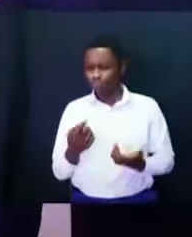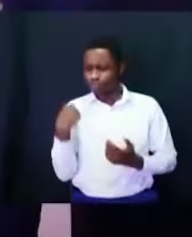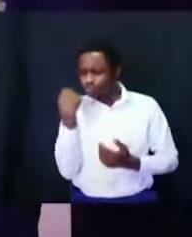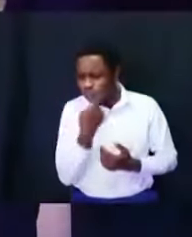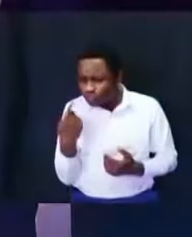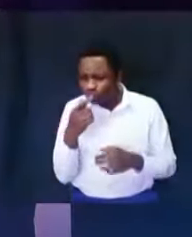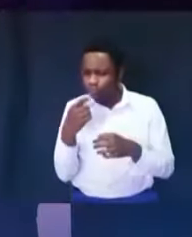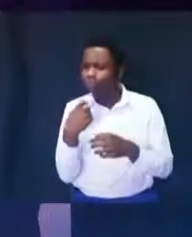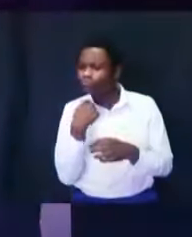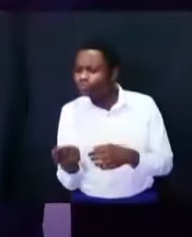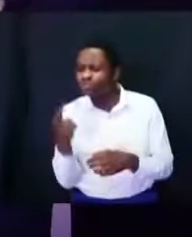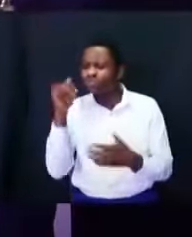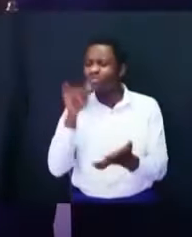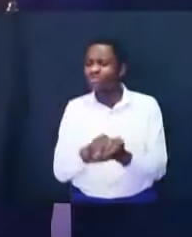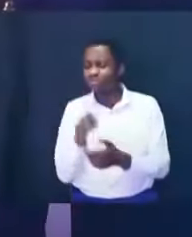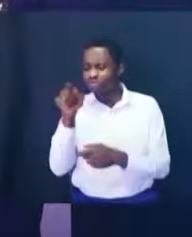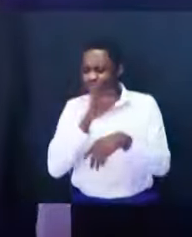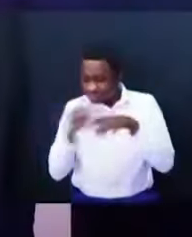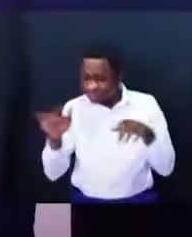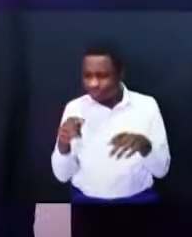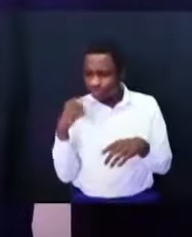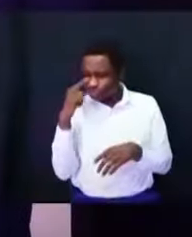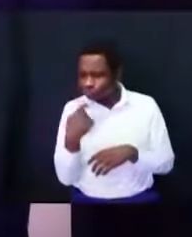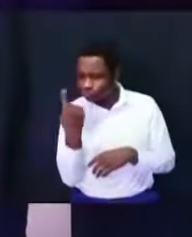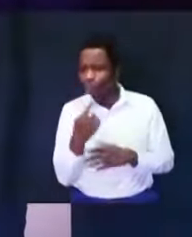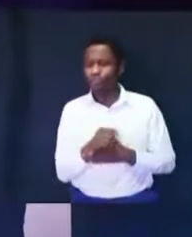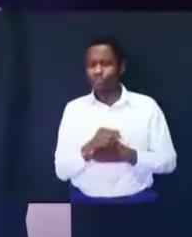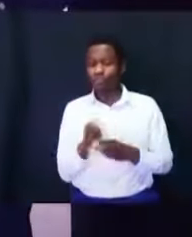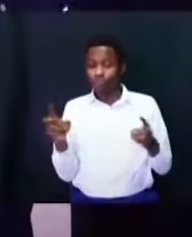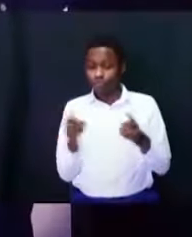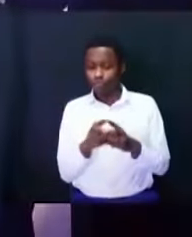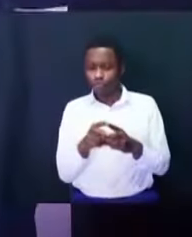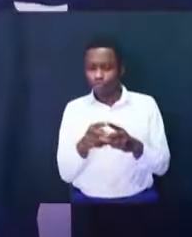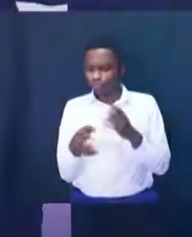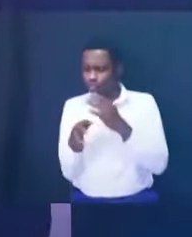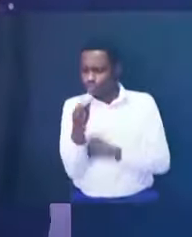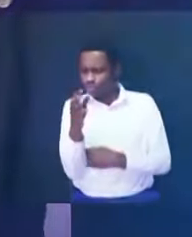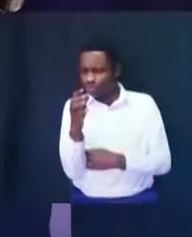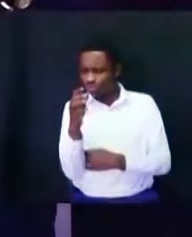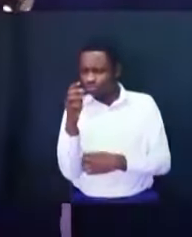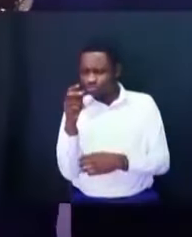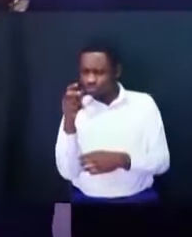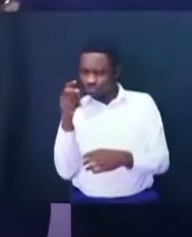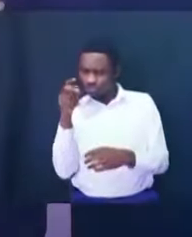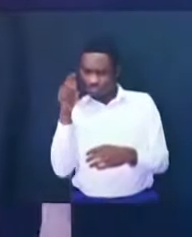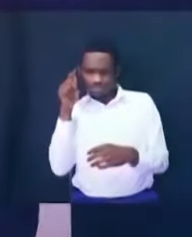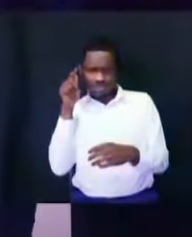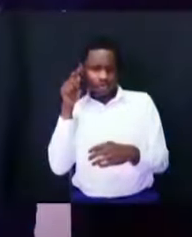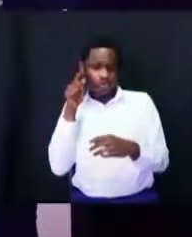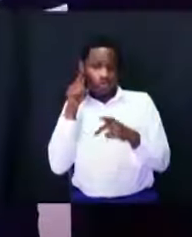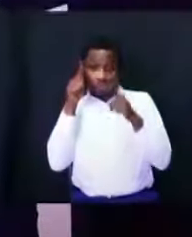who told you that God is looking beyond the serpent